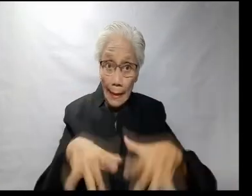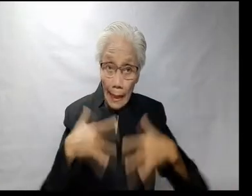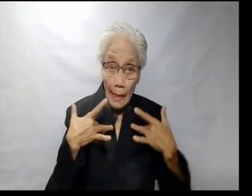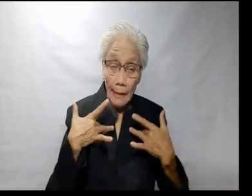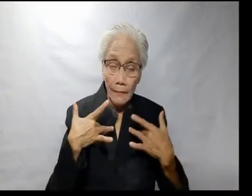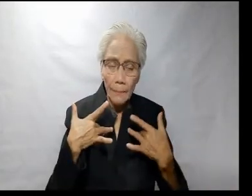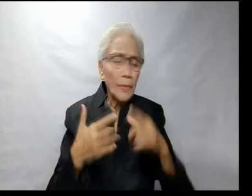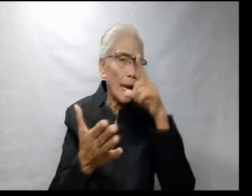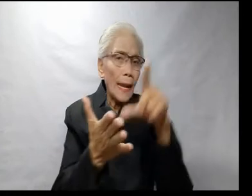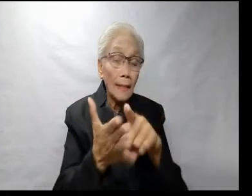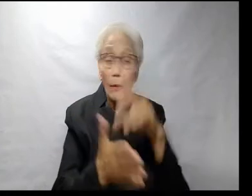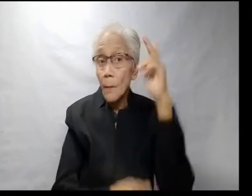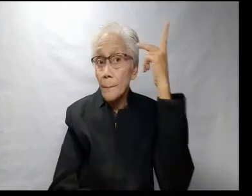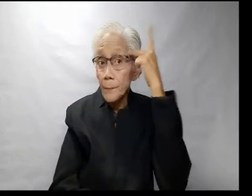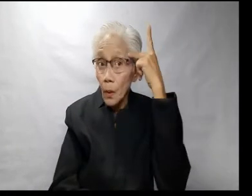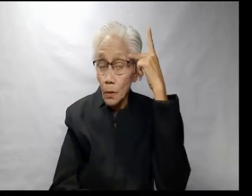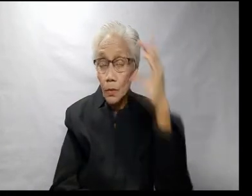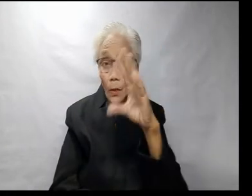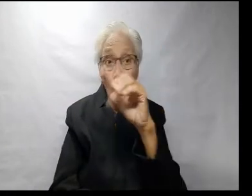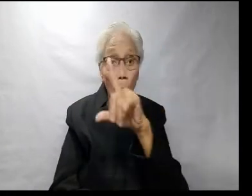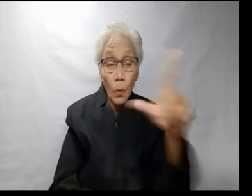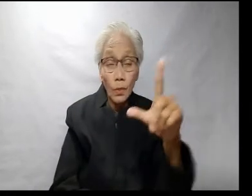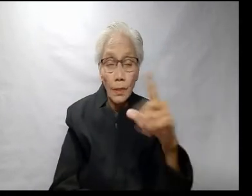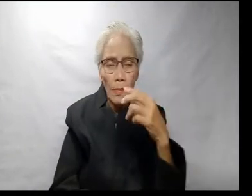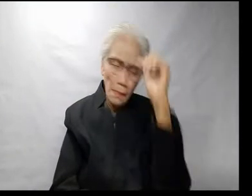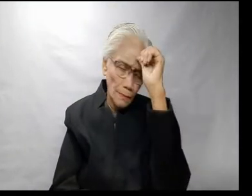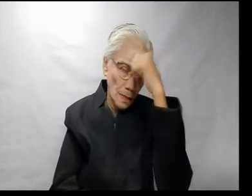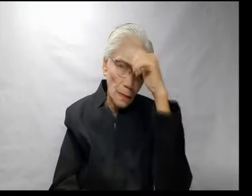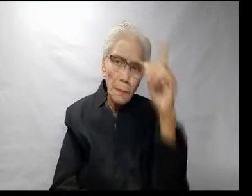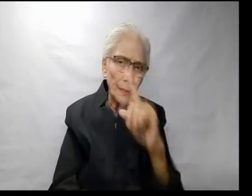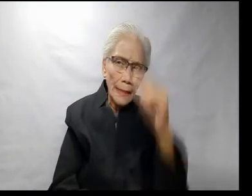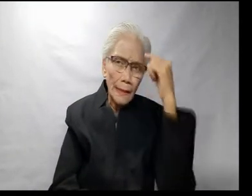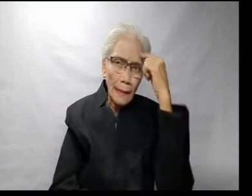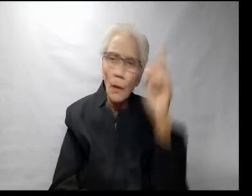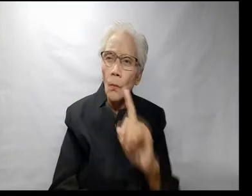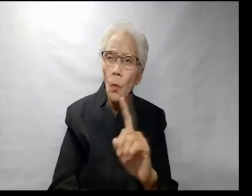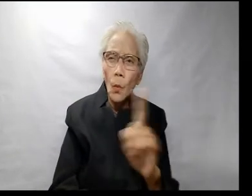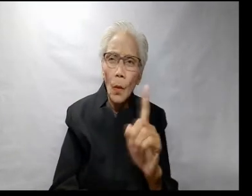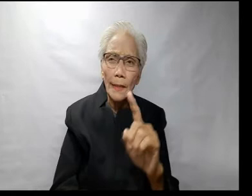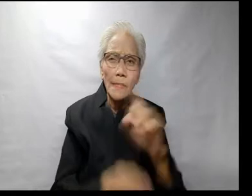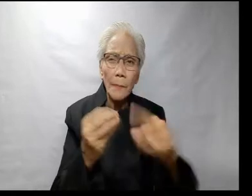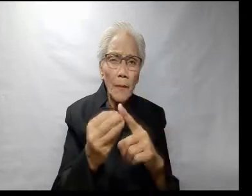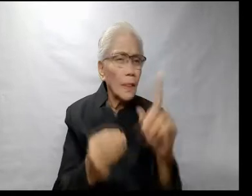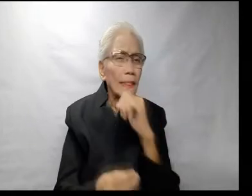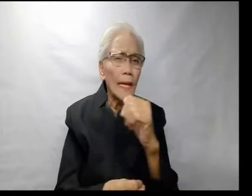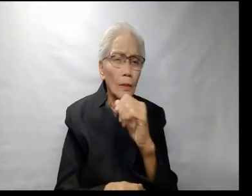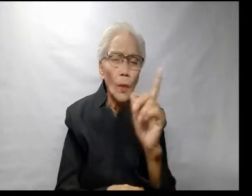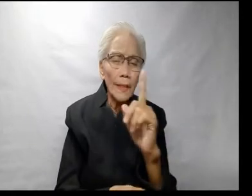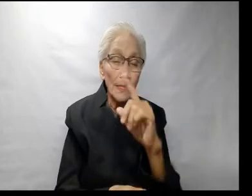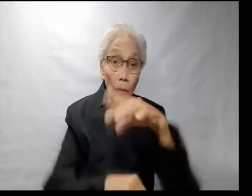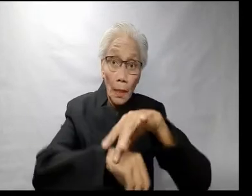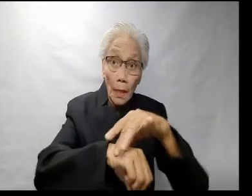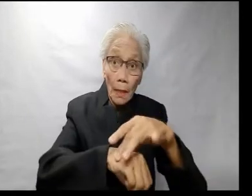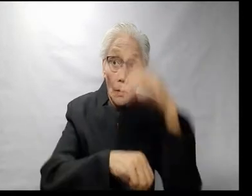right? The letter of Paul to the Colossians remind us, "Think of what is above, not